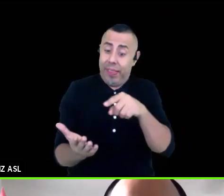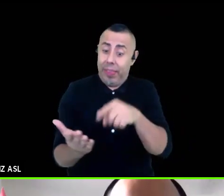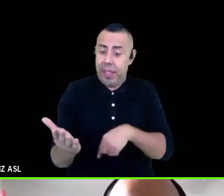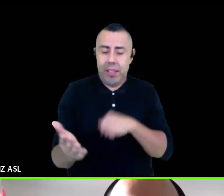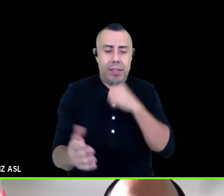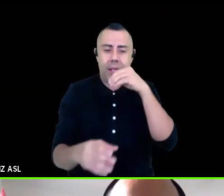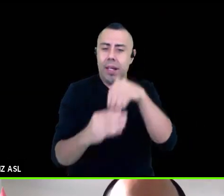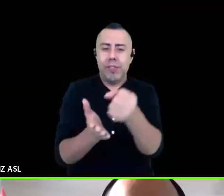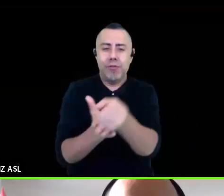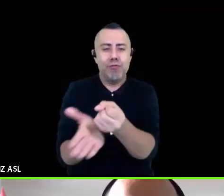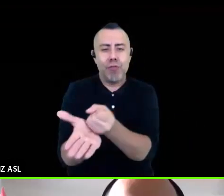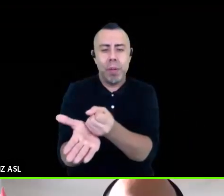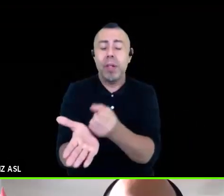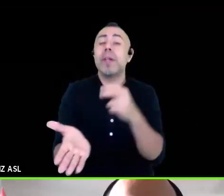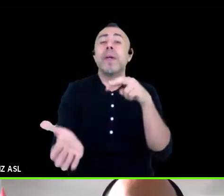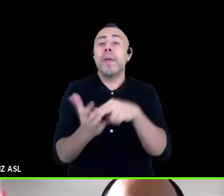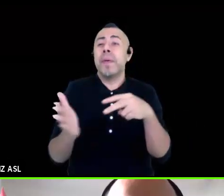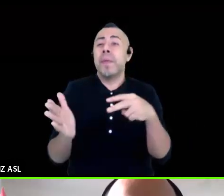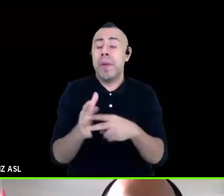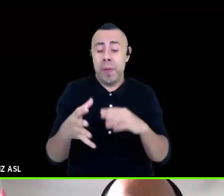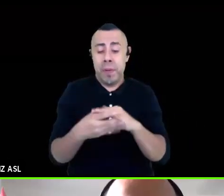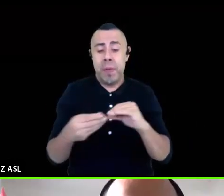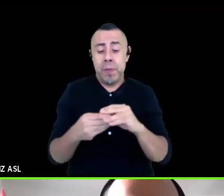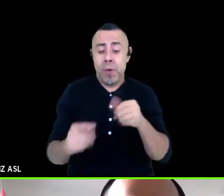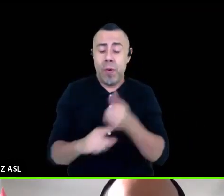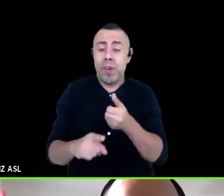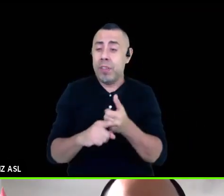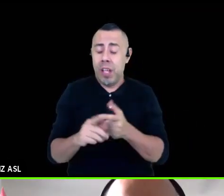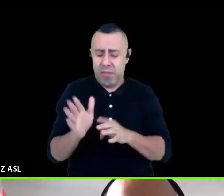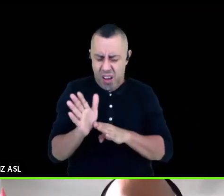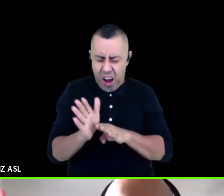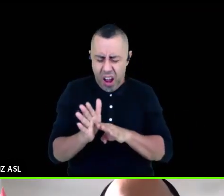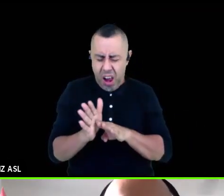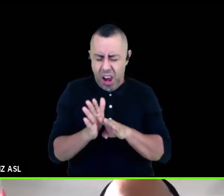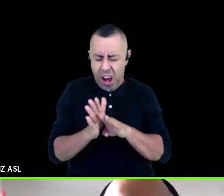kind of grew over time, and little by little, we found the play.